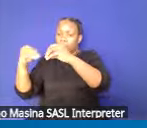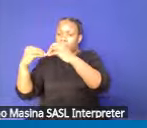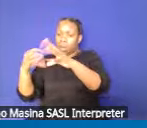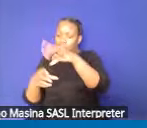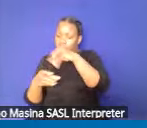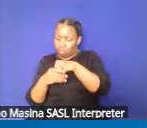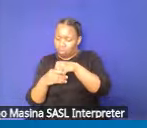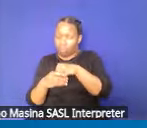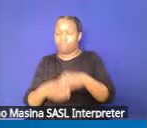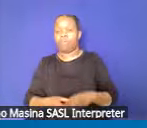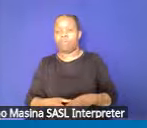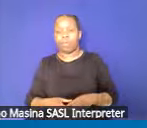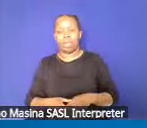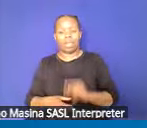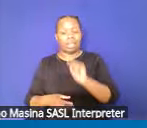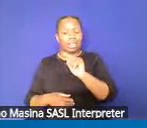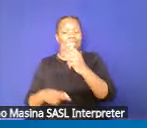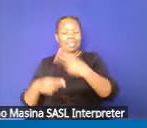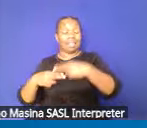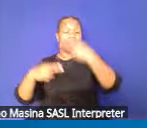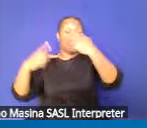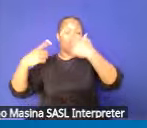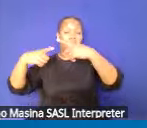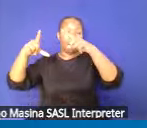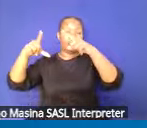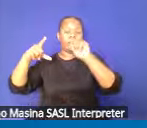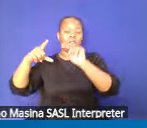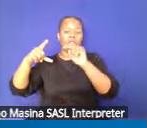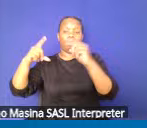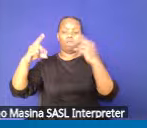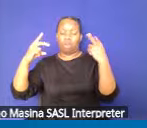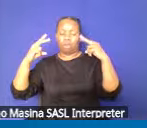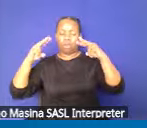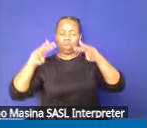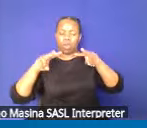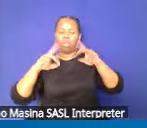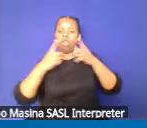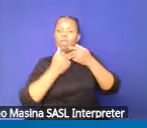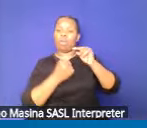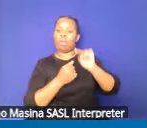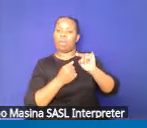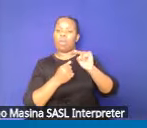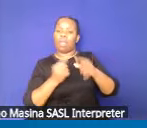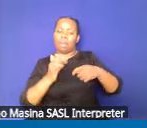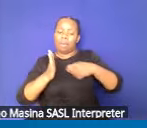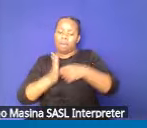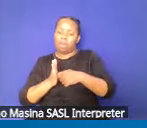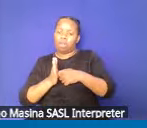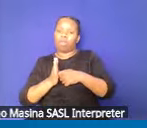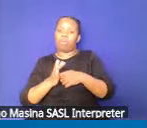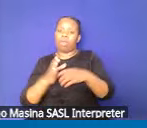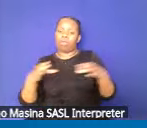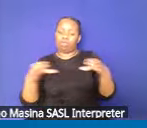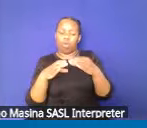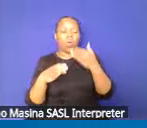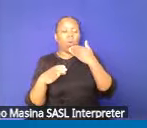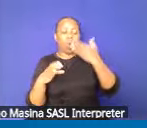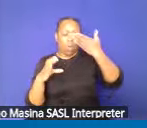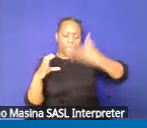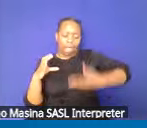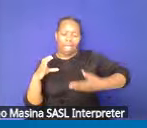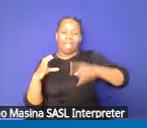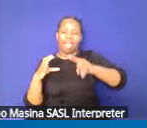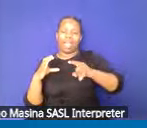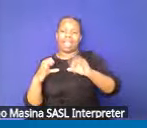Basically, that is the high-level overview from the procurement unit in terms of who we are and what BBB